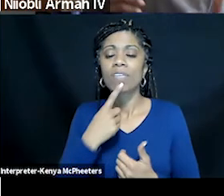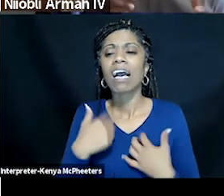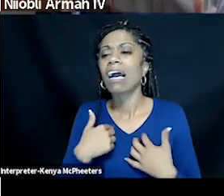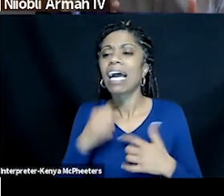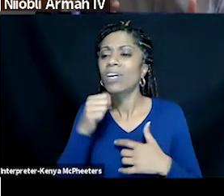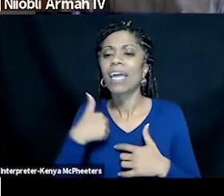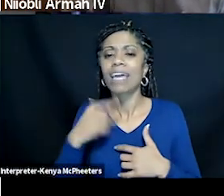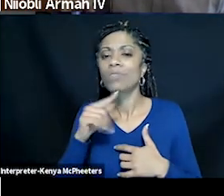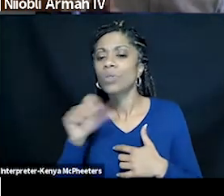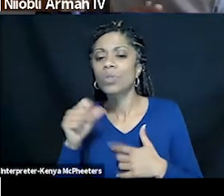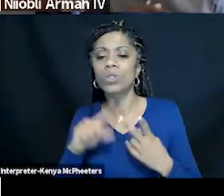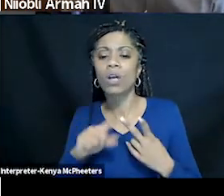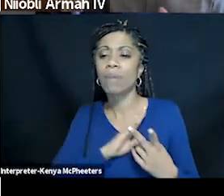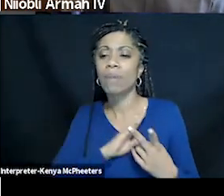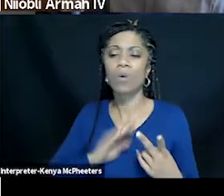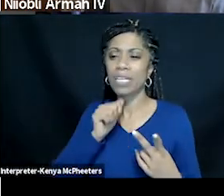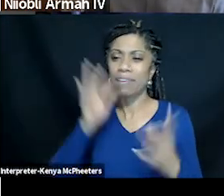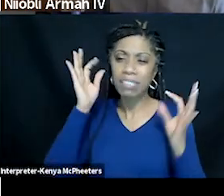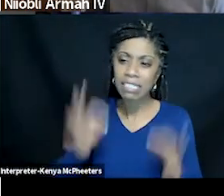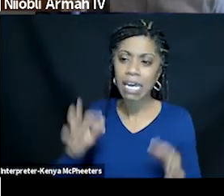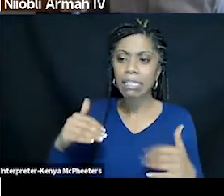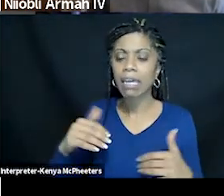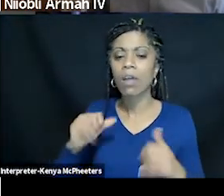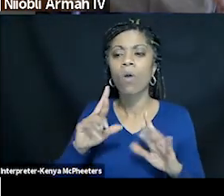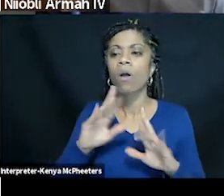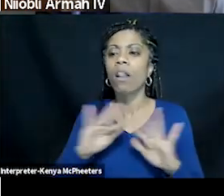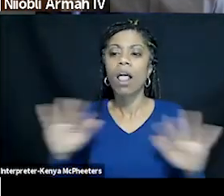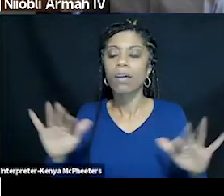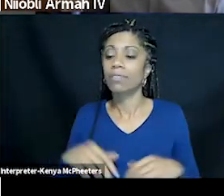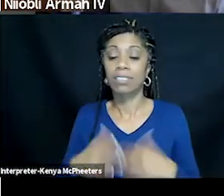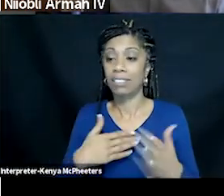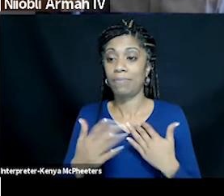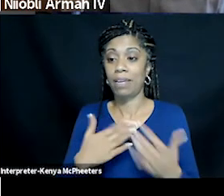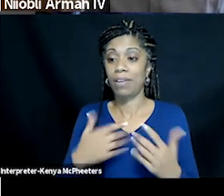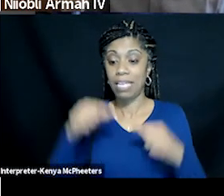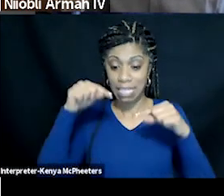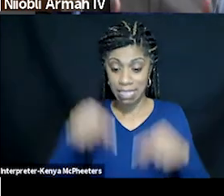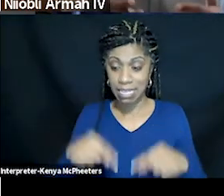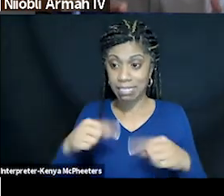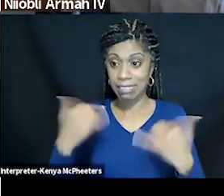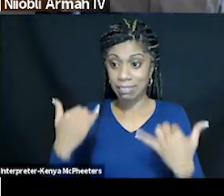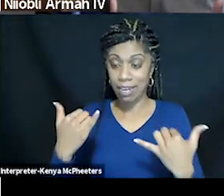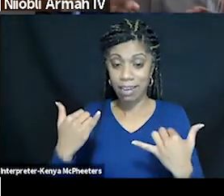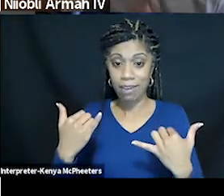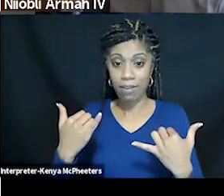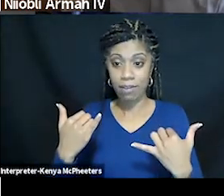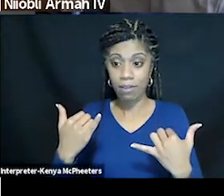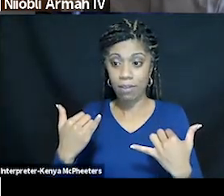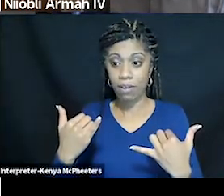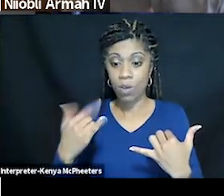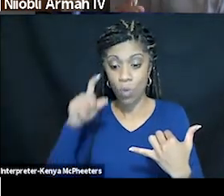to and your board is still thinking about it. Like, the check is signed, sealed, and delivered. This is the country we're living in. And so we are going to have